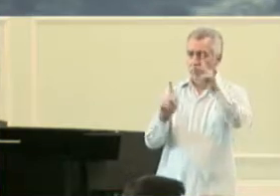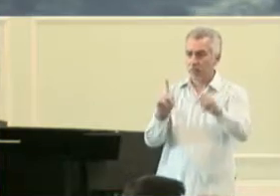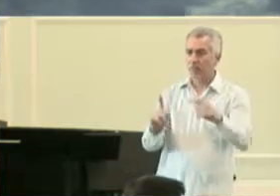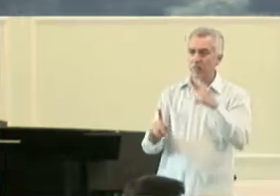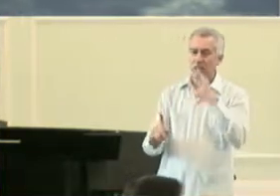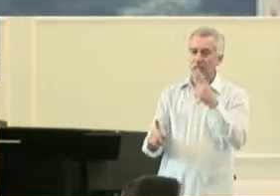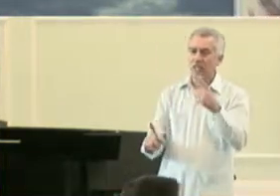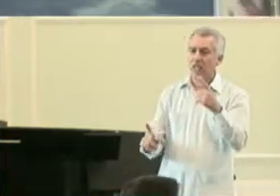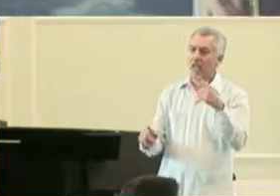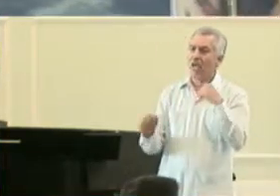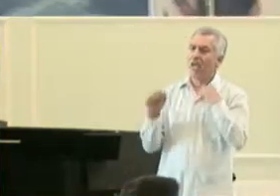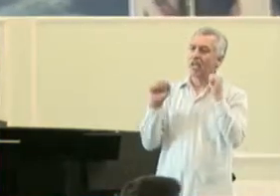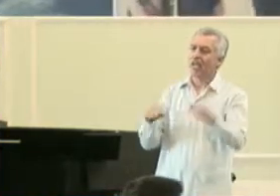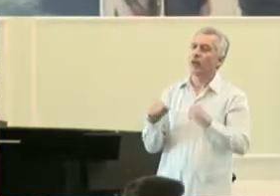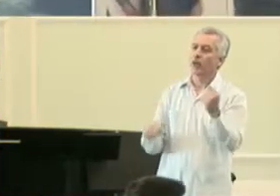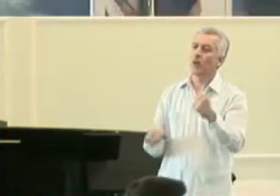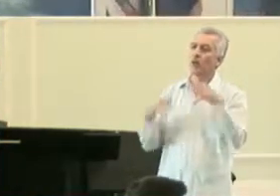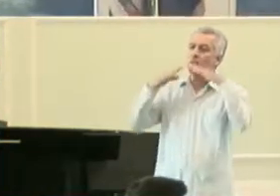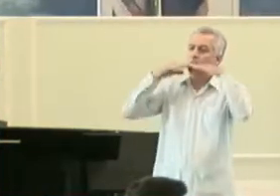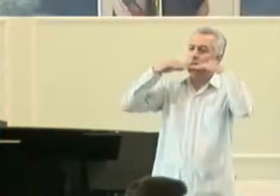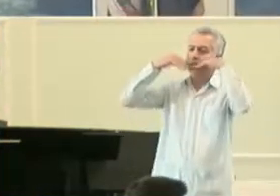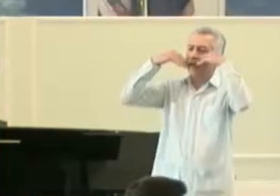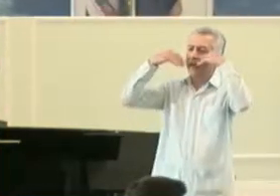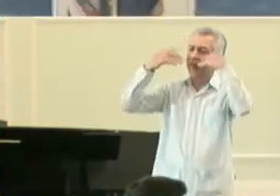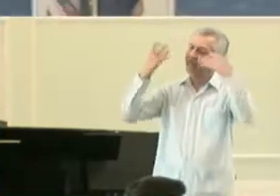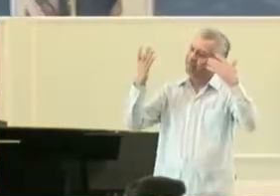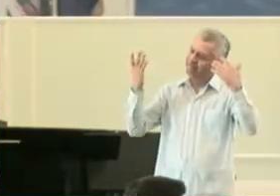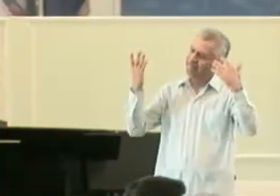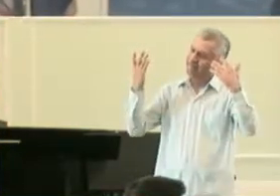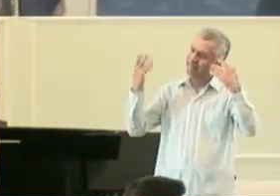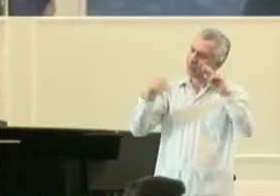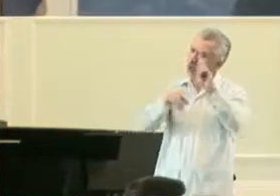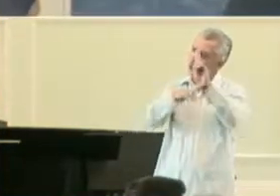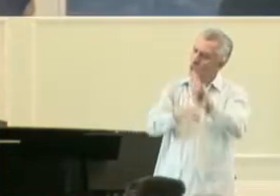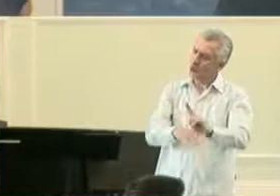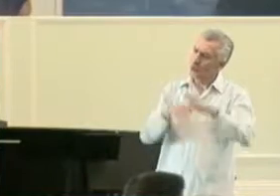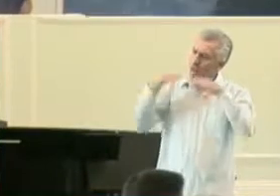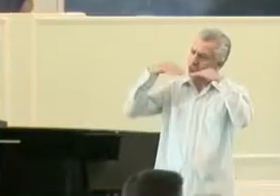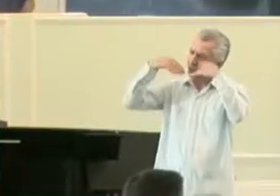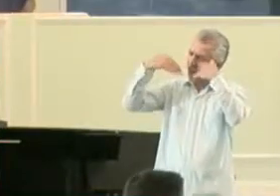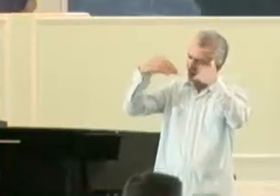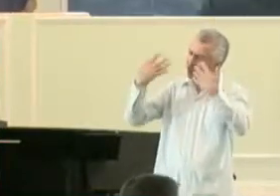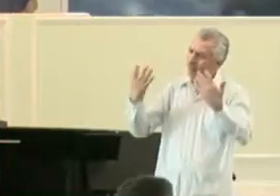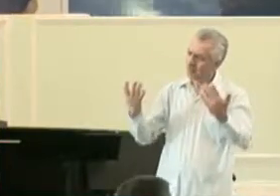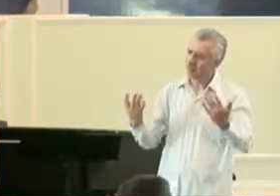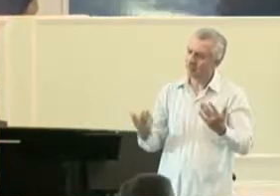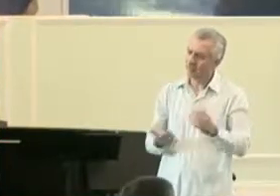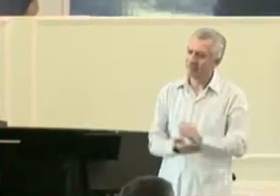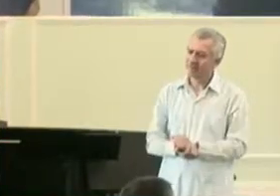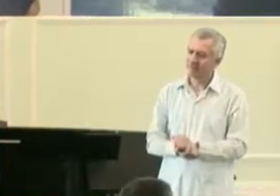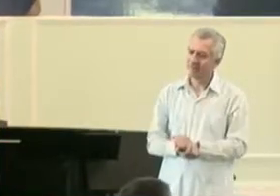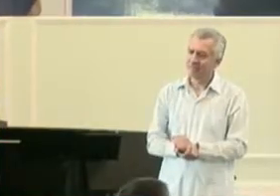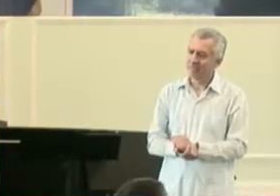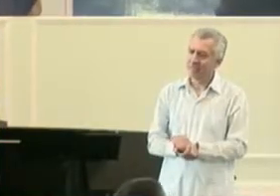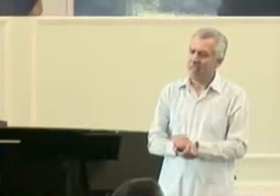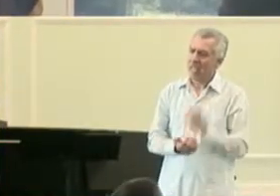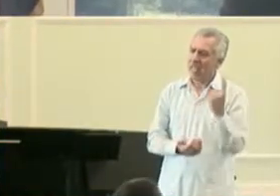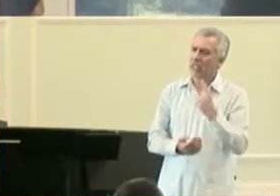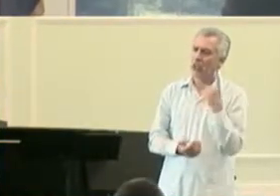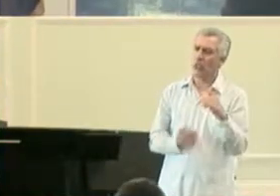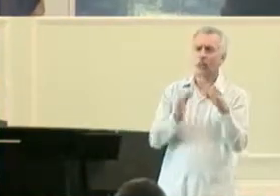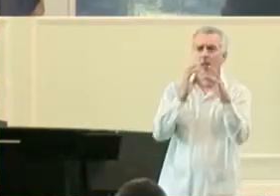Well, I only have a trumpet. What am I supposed to do with that trumpet? Blow the trumpet. Amen.